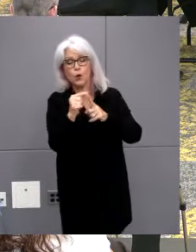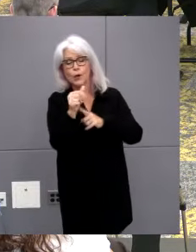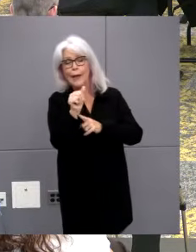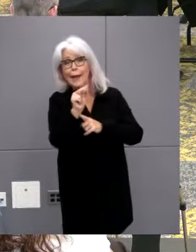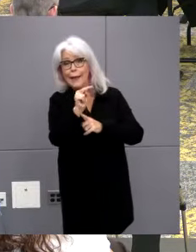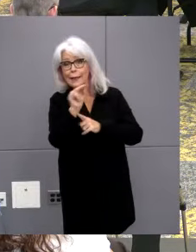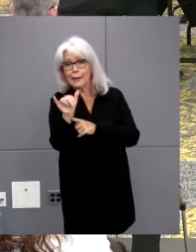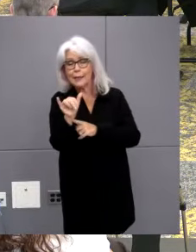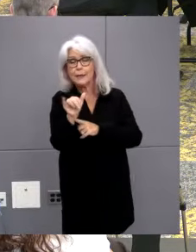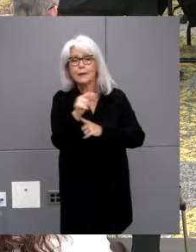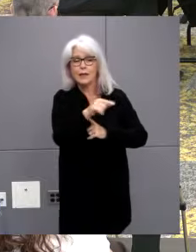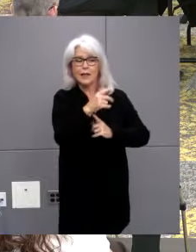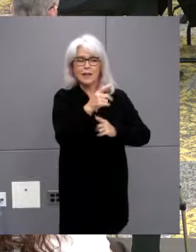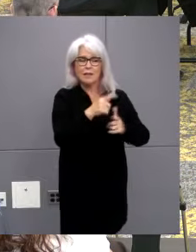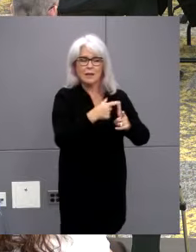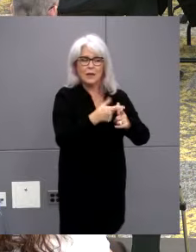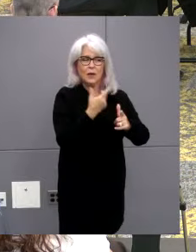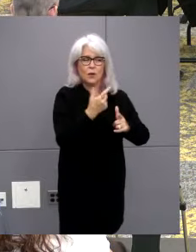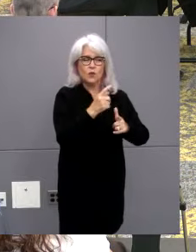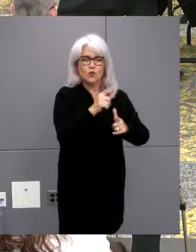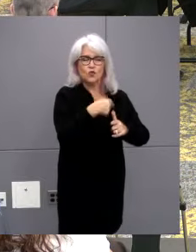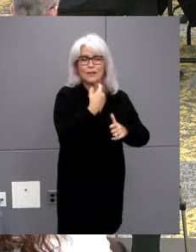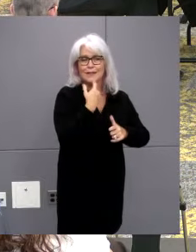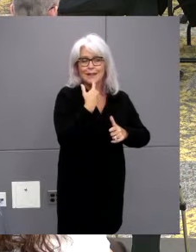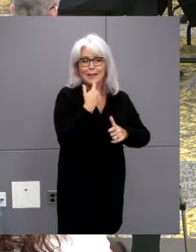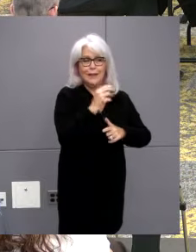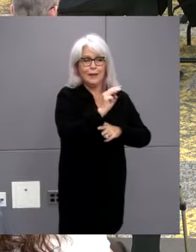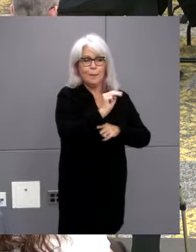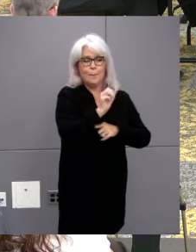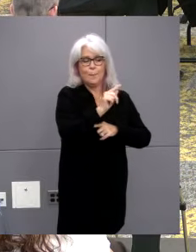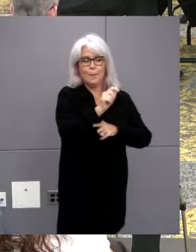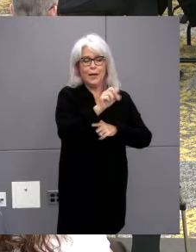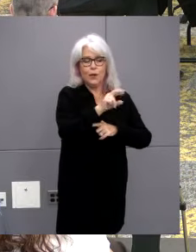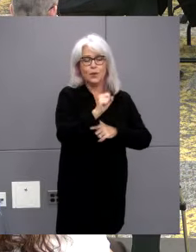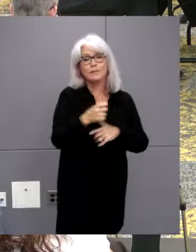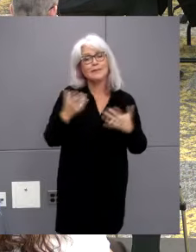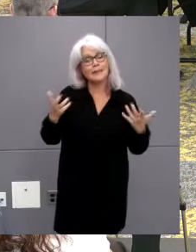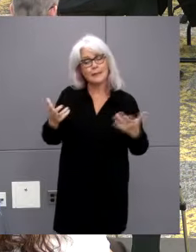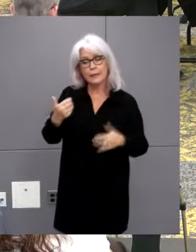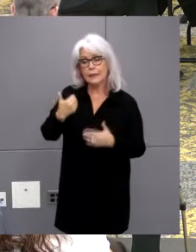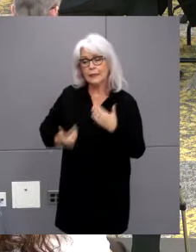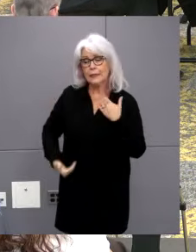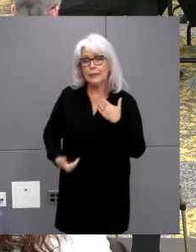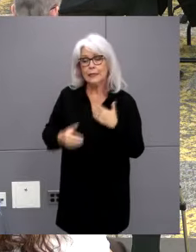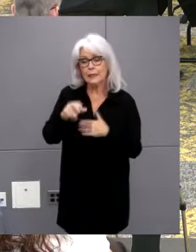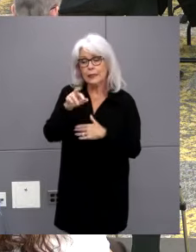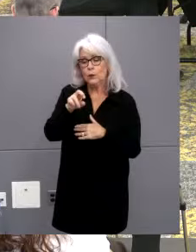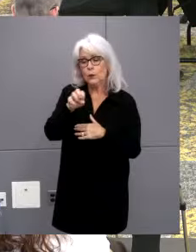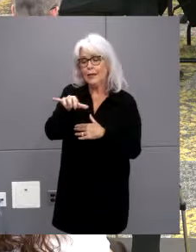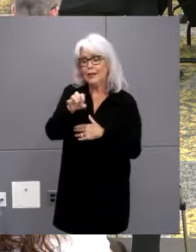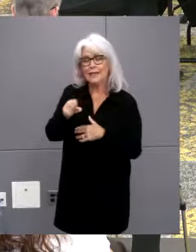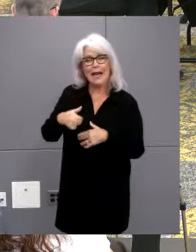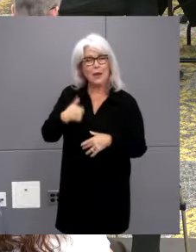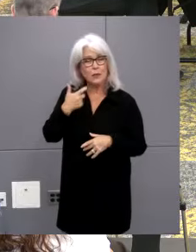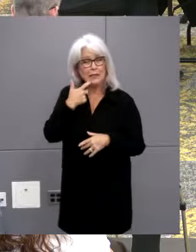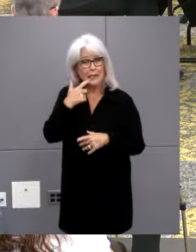would be just matters, plural. But You see, I would go the opposite